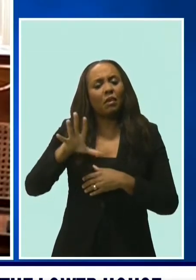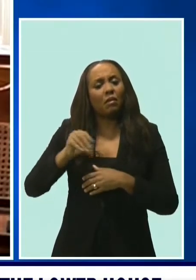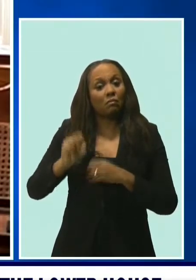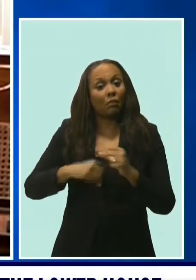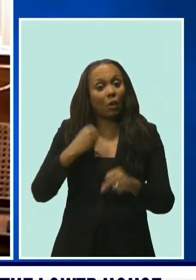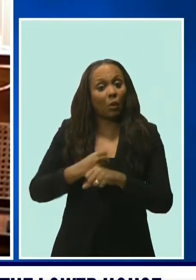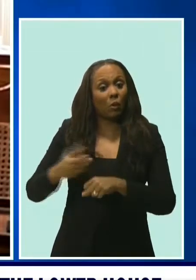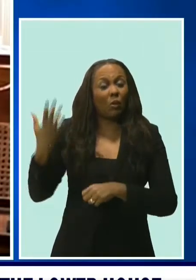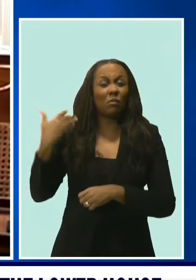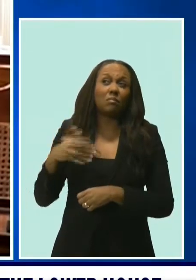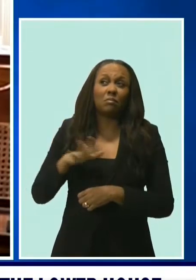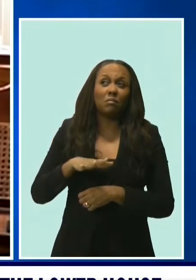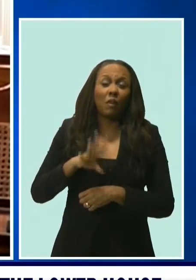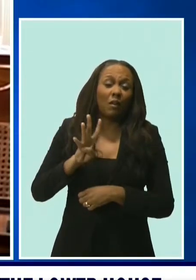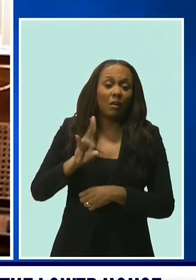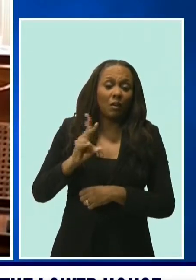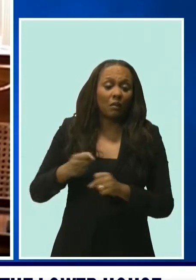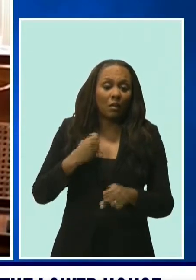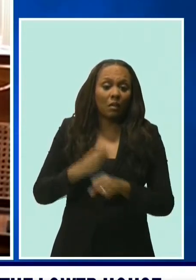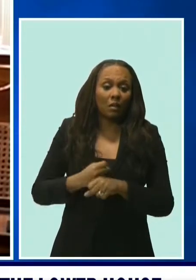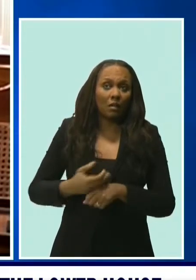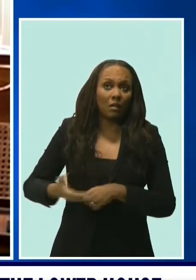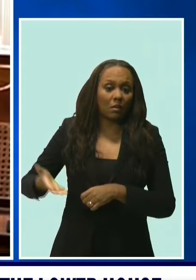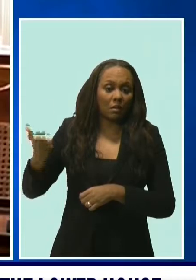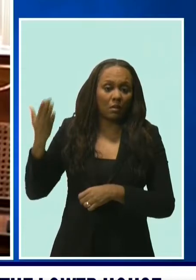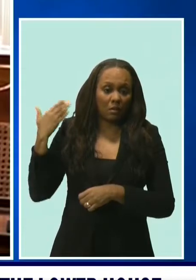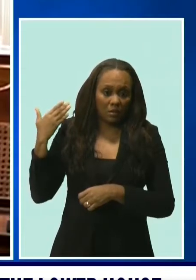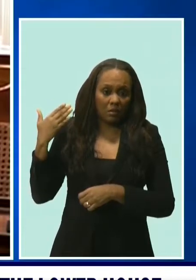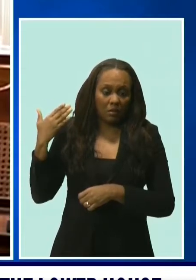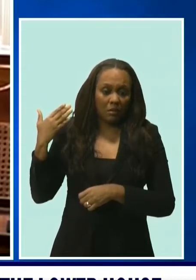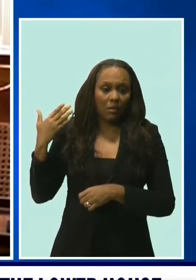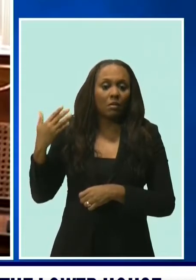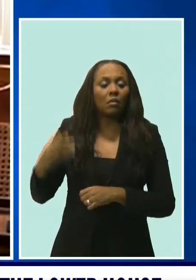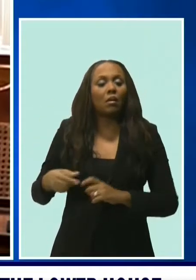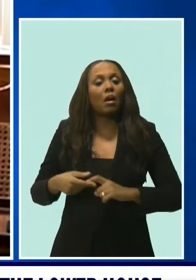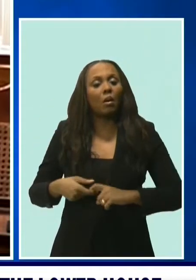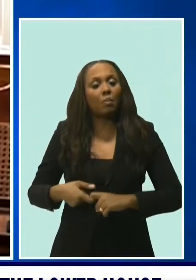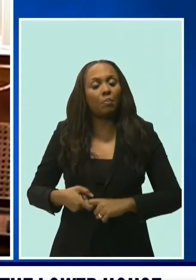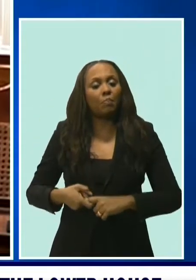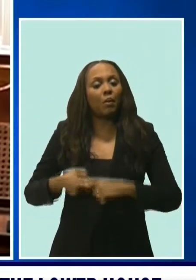One that I trust will be embraced by the other place,